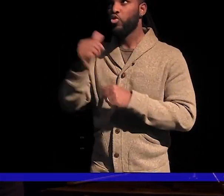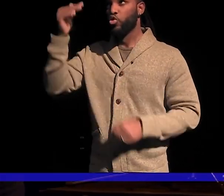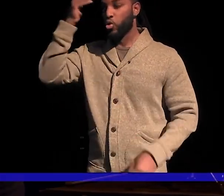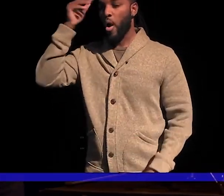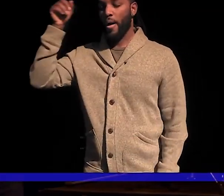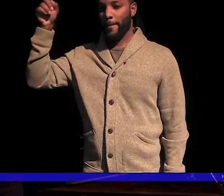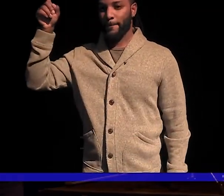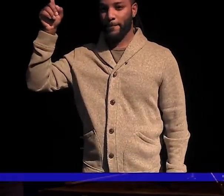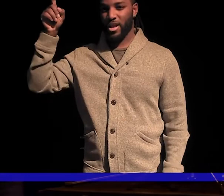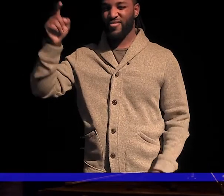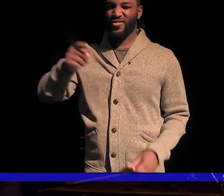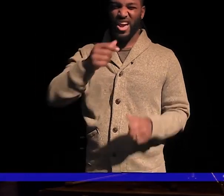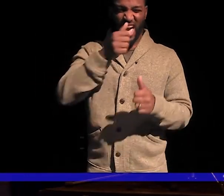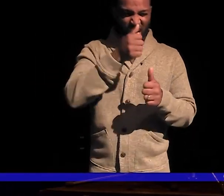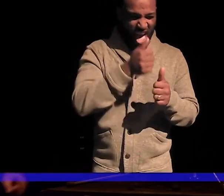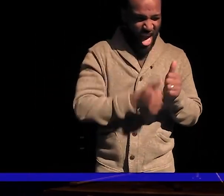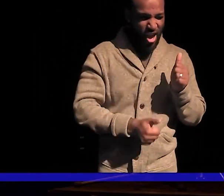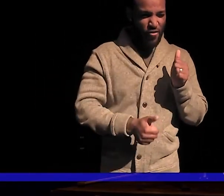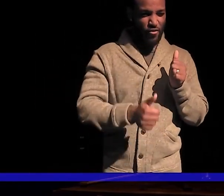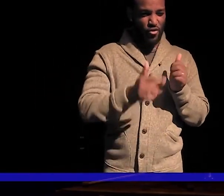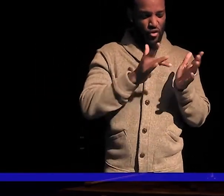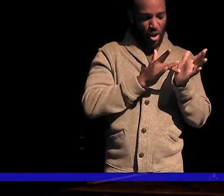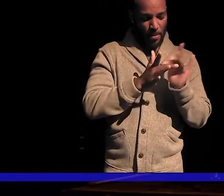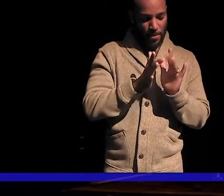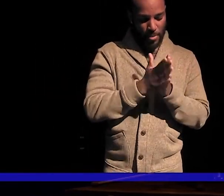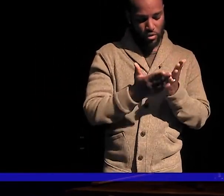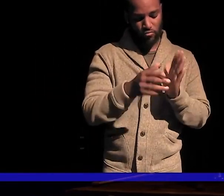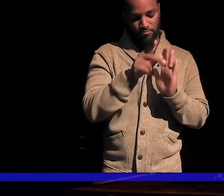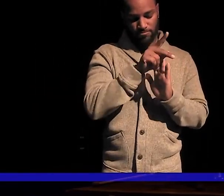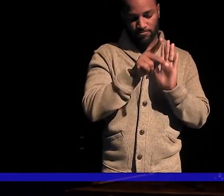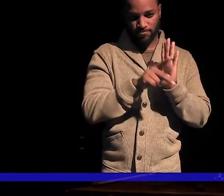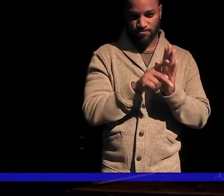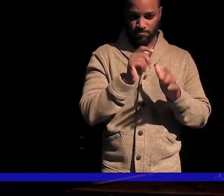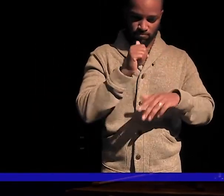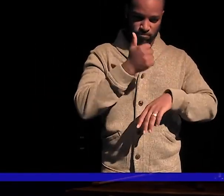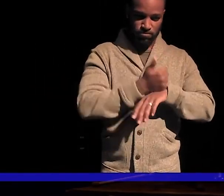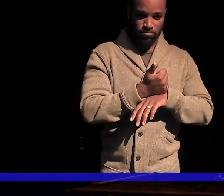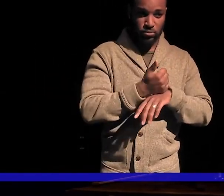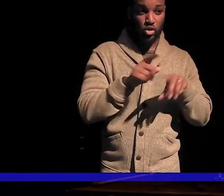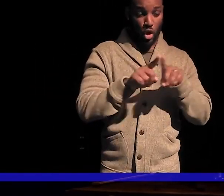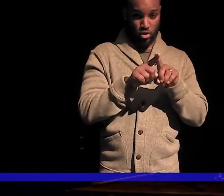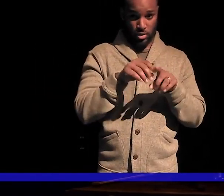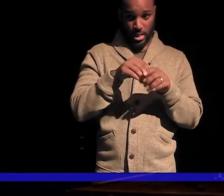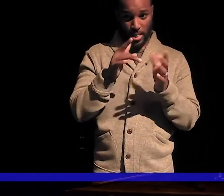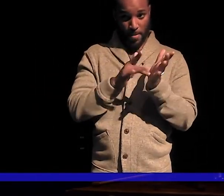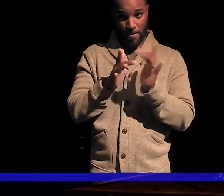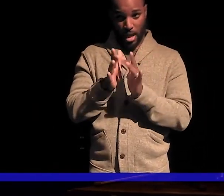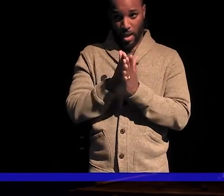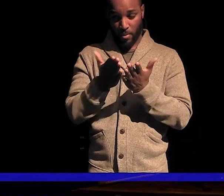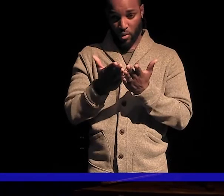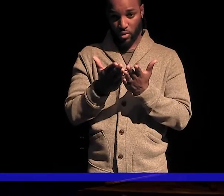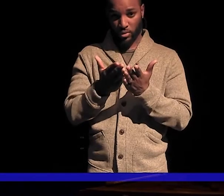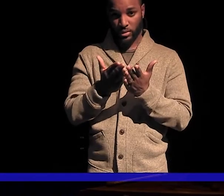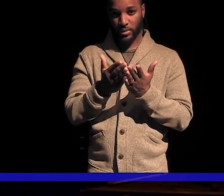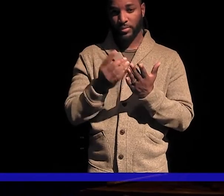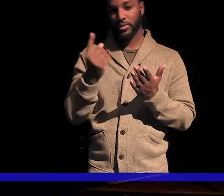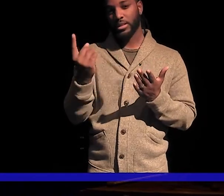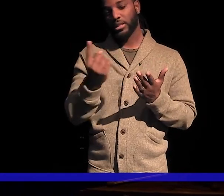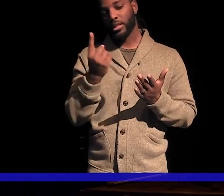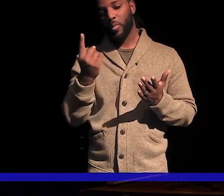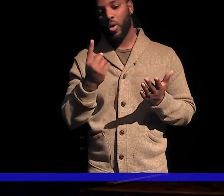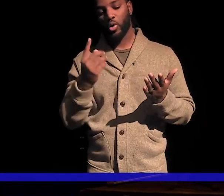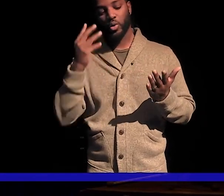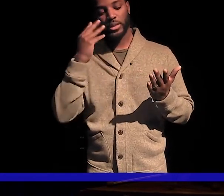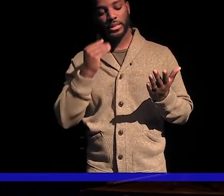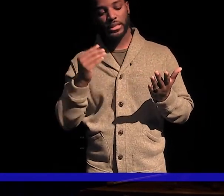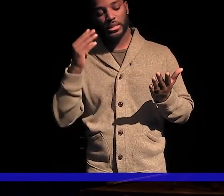every biblical principle, there is also in the scriptures a corresponding